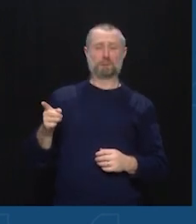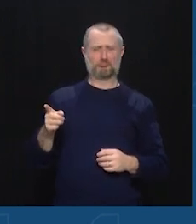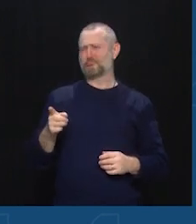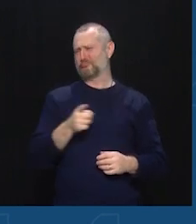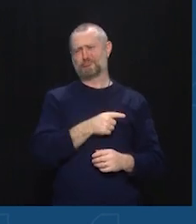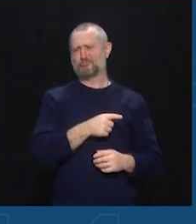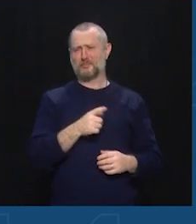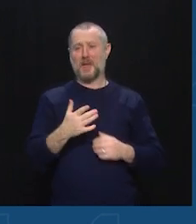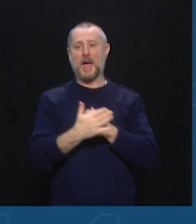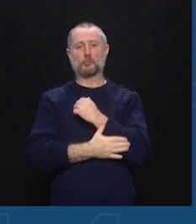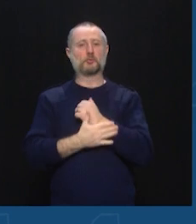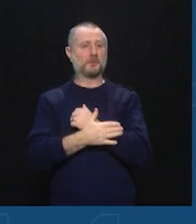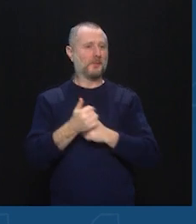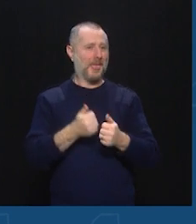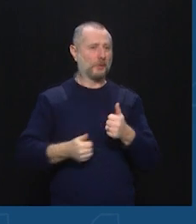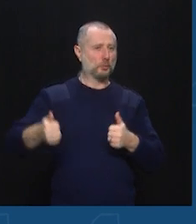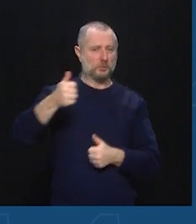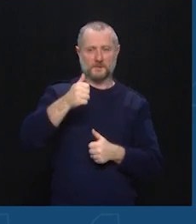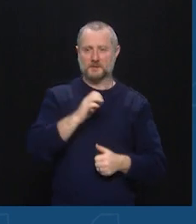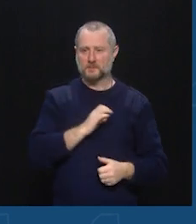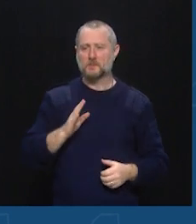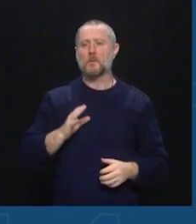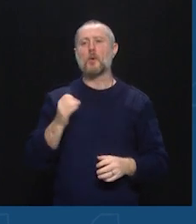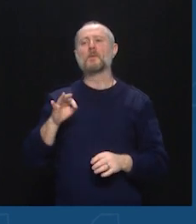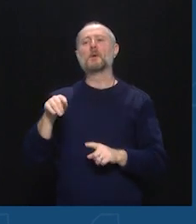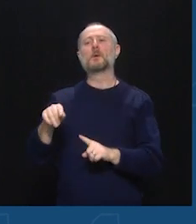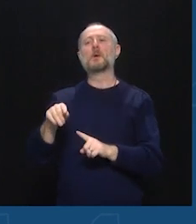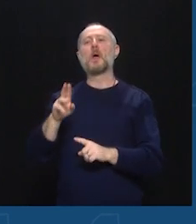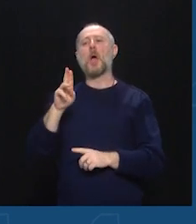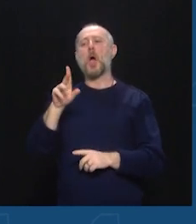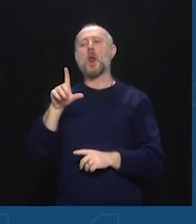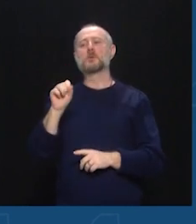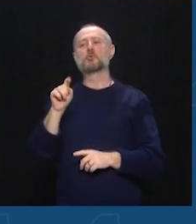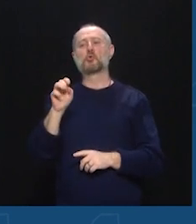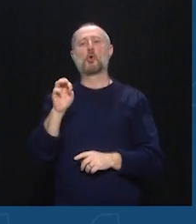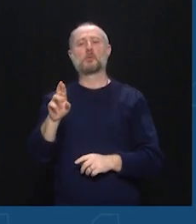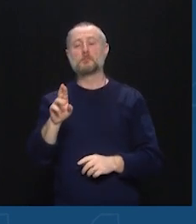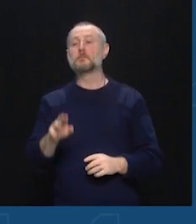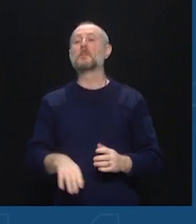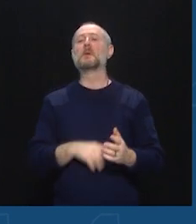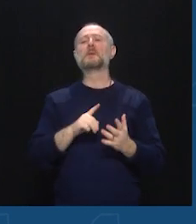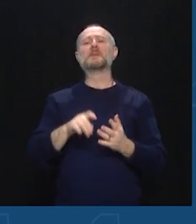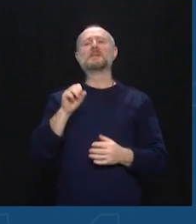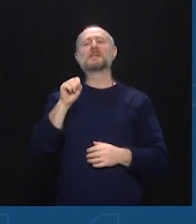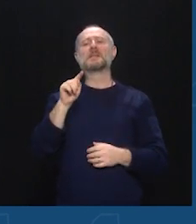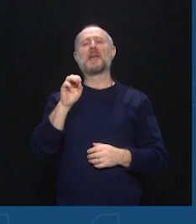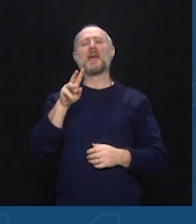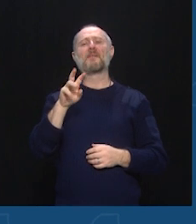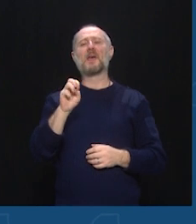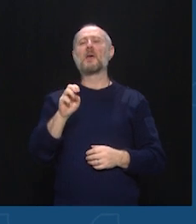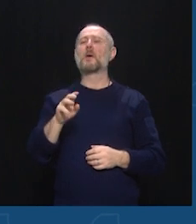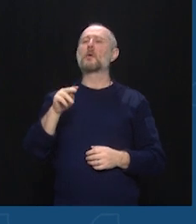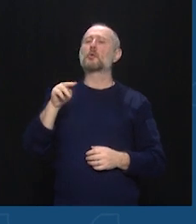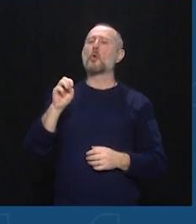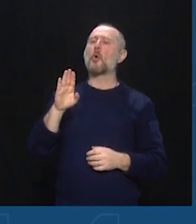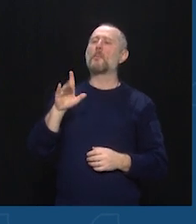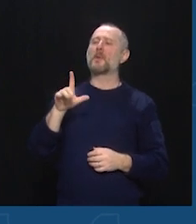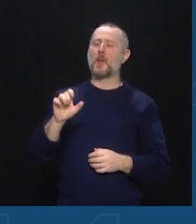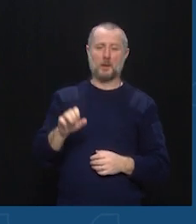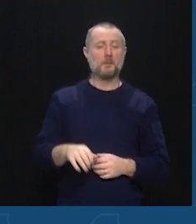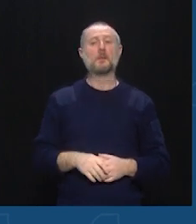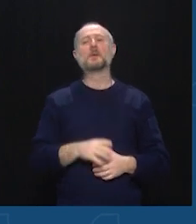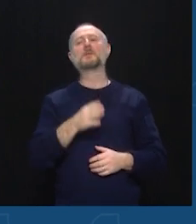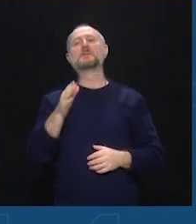County Executive of Ulster County, and Steve Noble, the Mayor of Kingston, as well as Assembly Member Cahill and